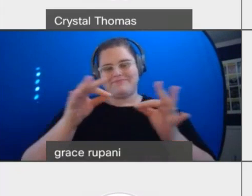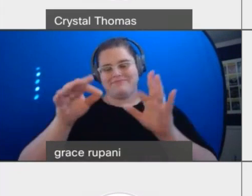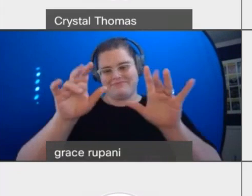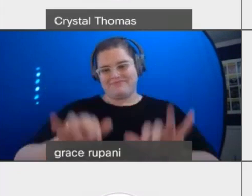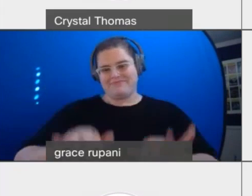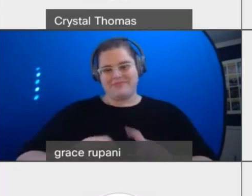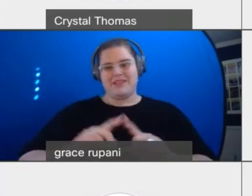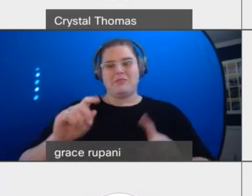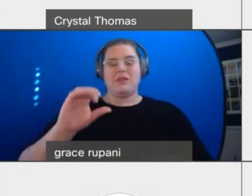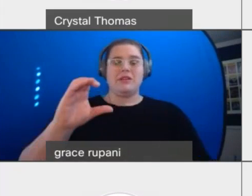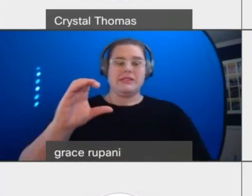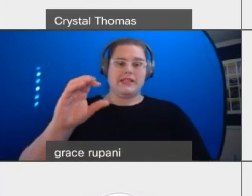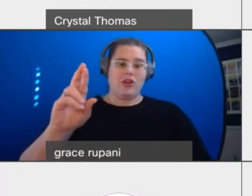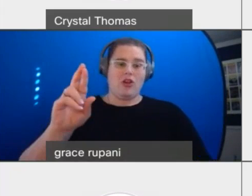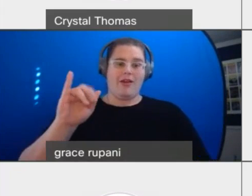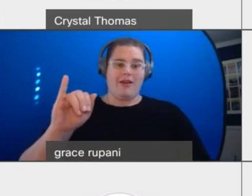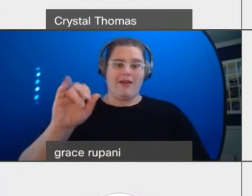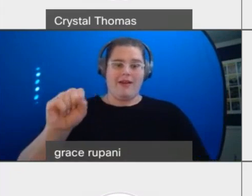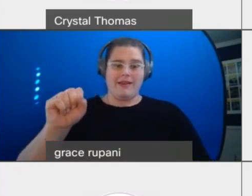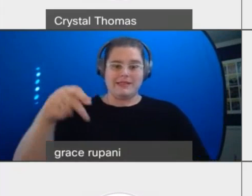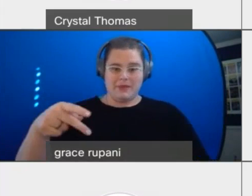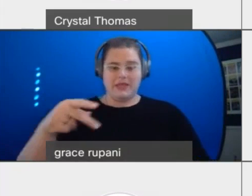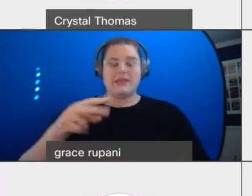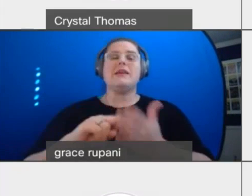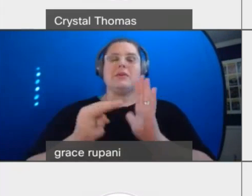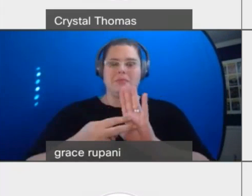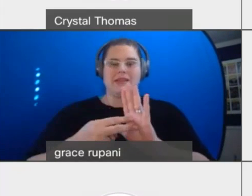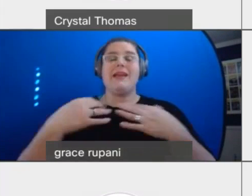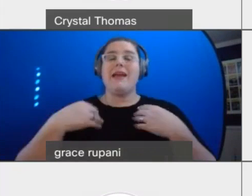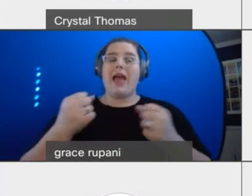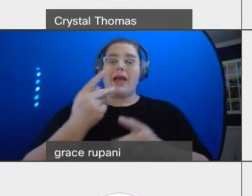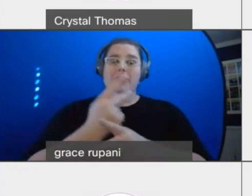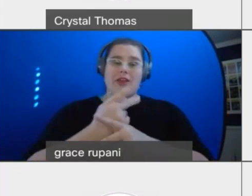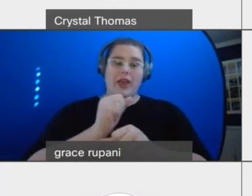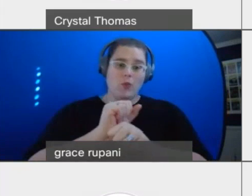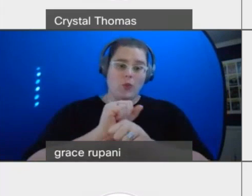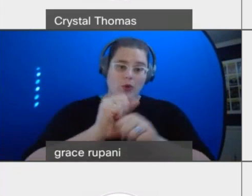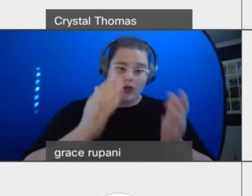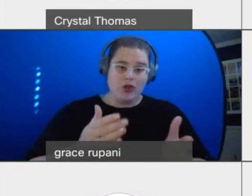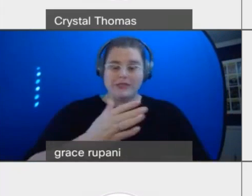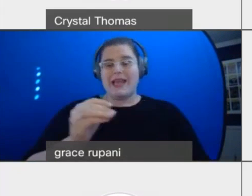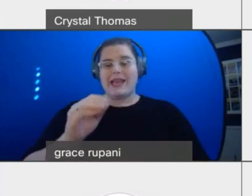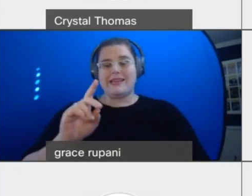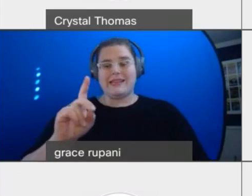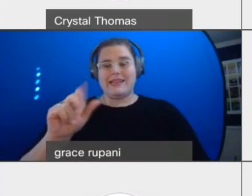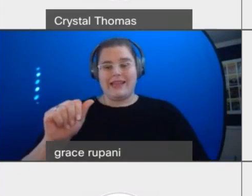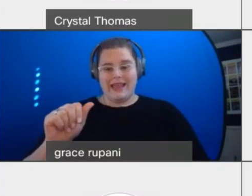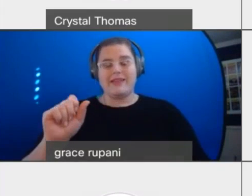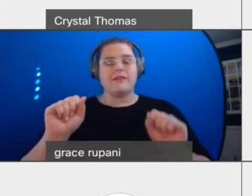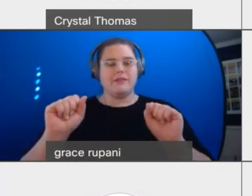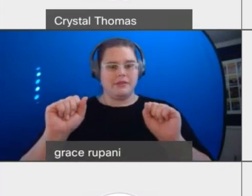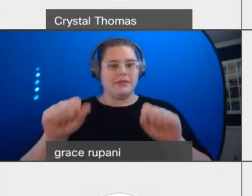CRISP allows healthcare workers and now DDA to be able to look into